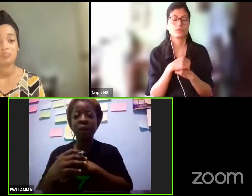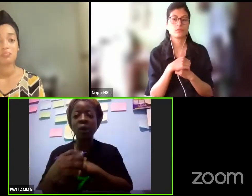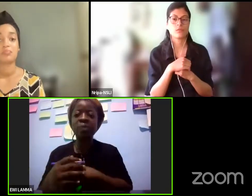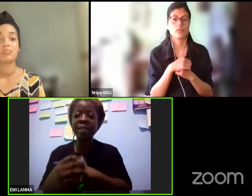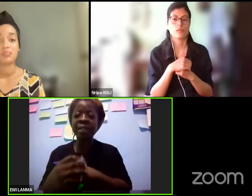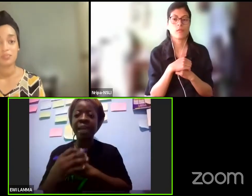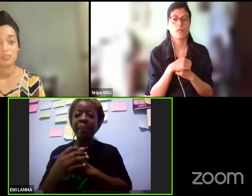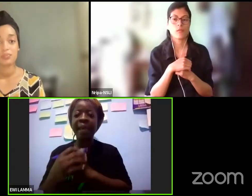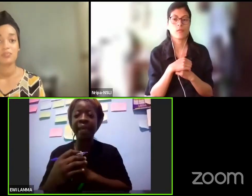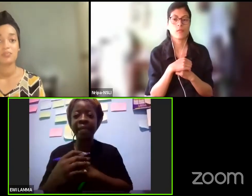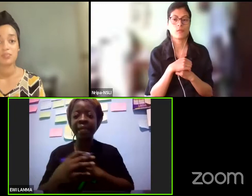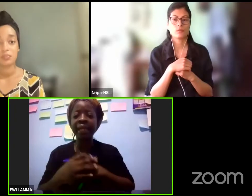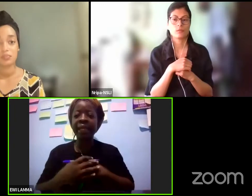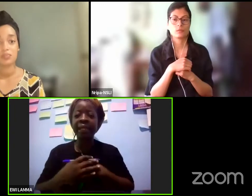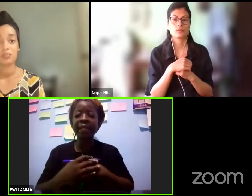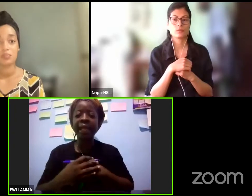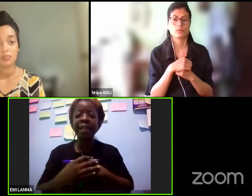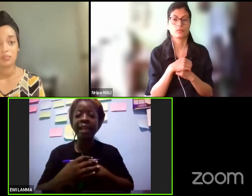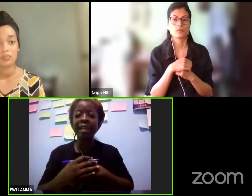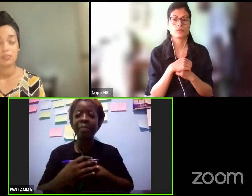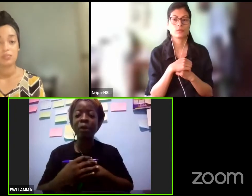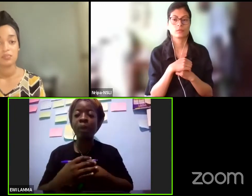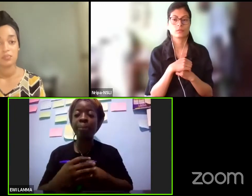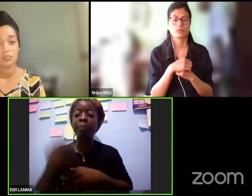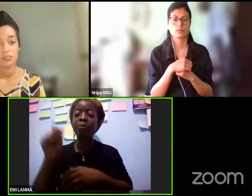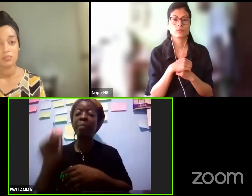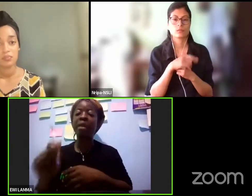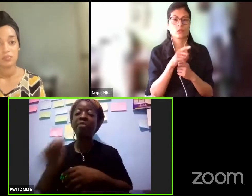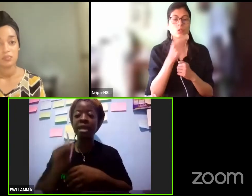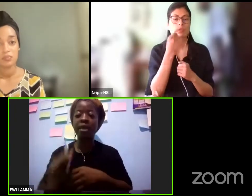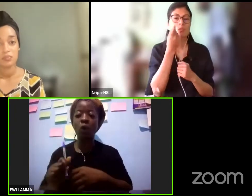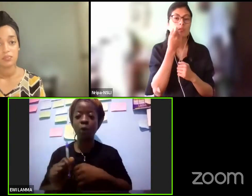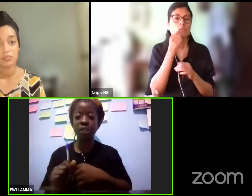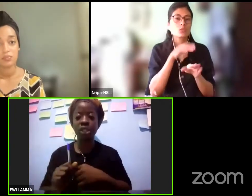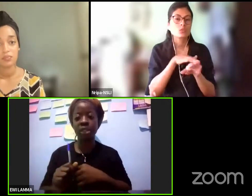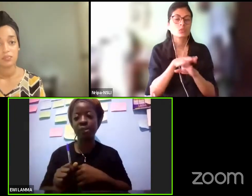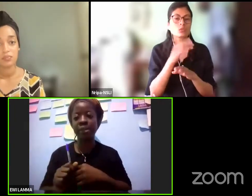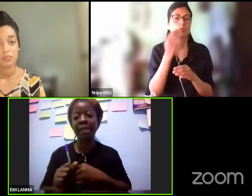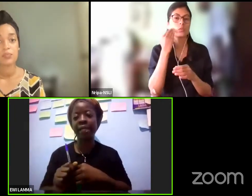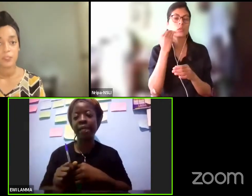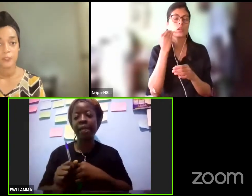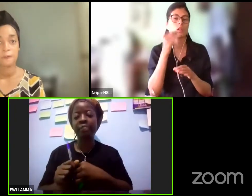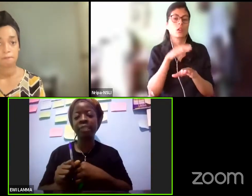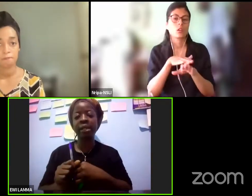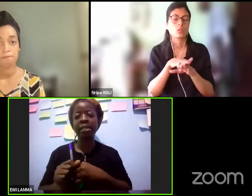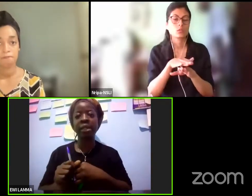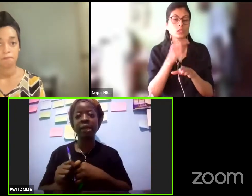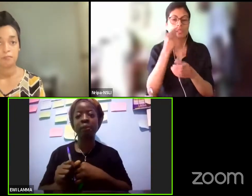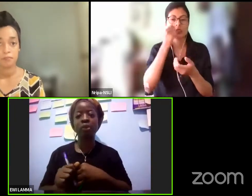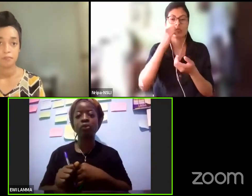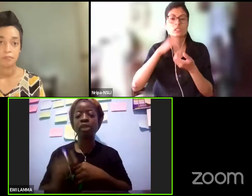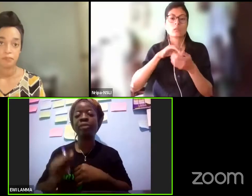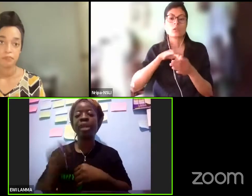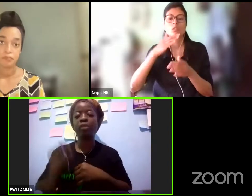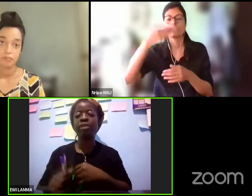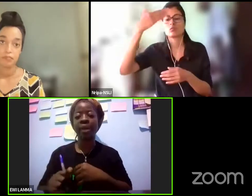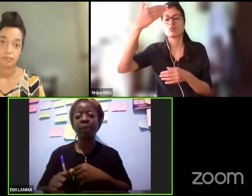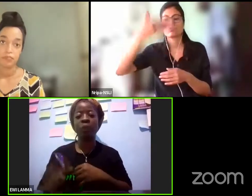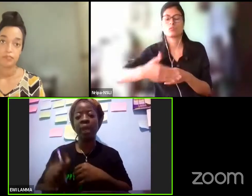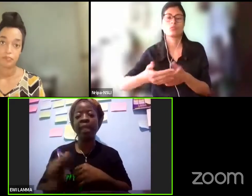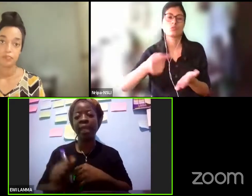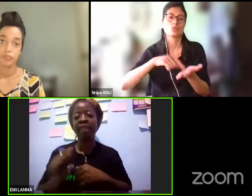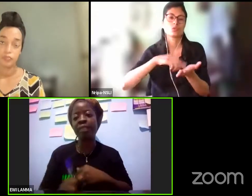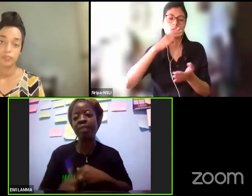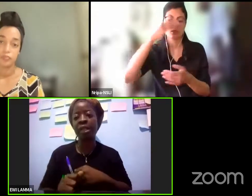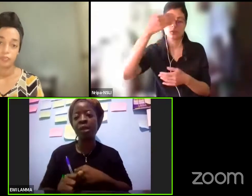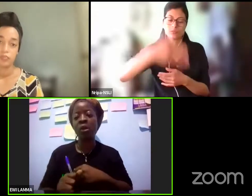their husbands, their men, they become the primary oppositions to that because they want to keep their women